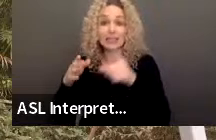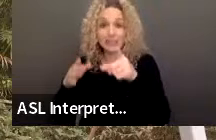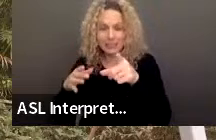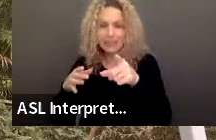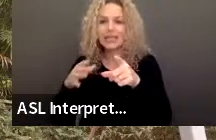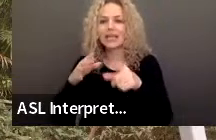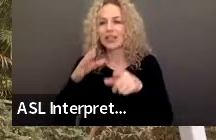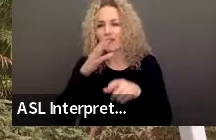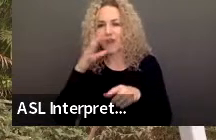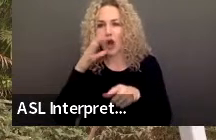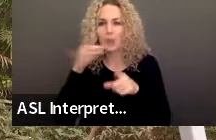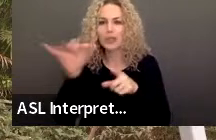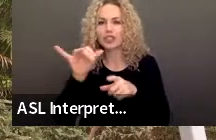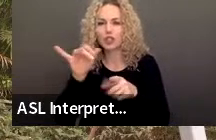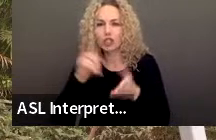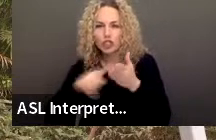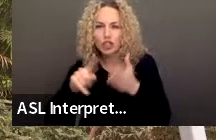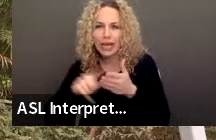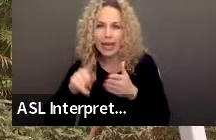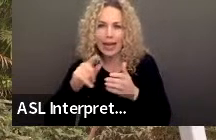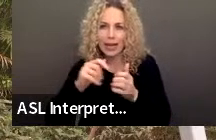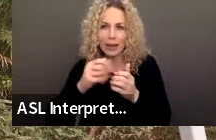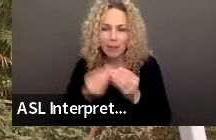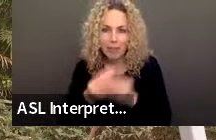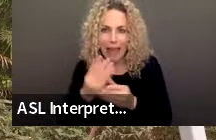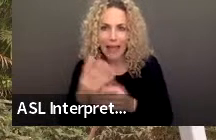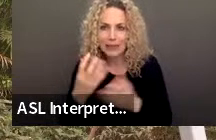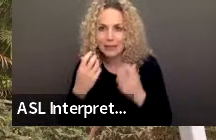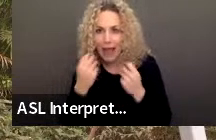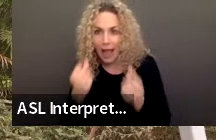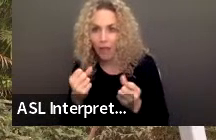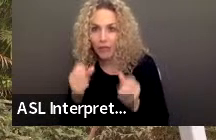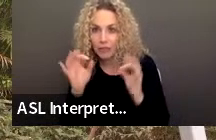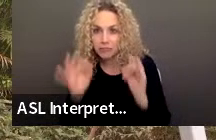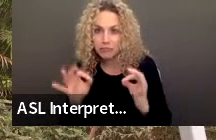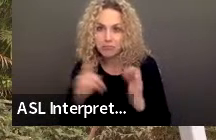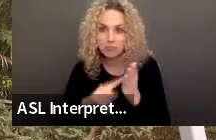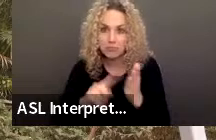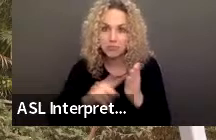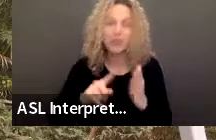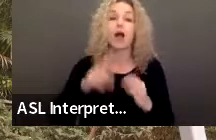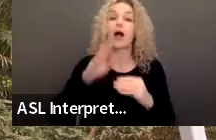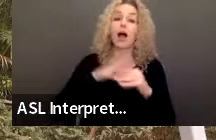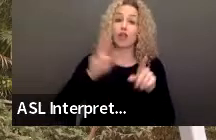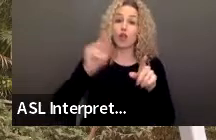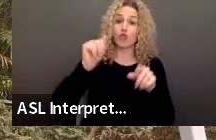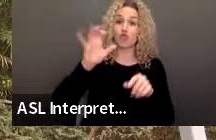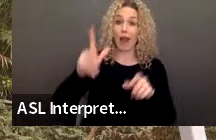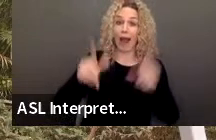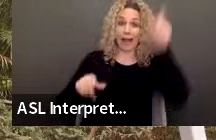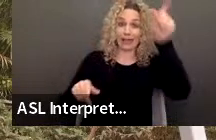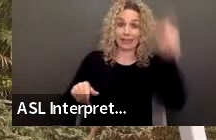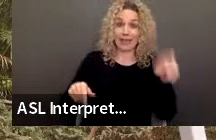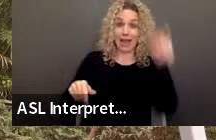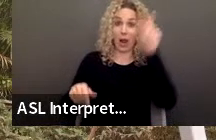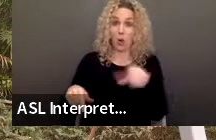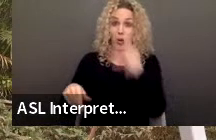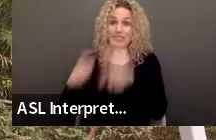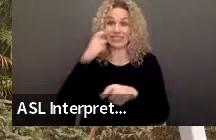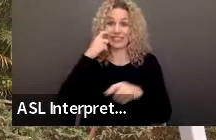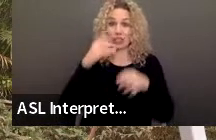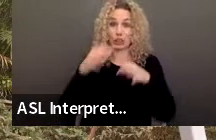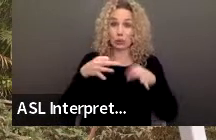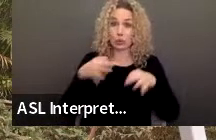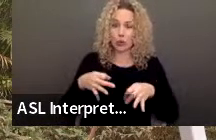I think at this point, checking the health of the plants. But along that rack of vertical towers that I described is